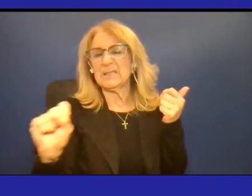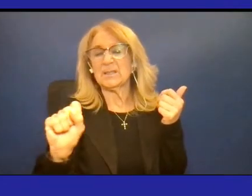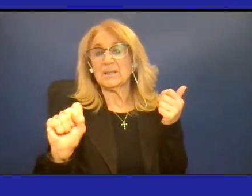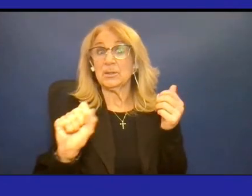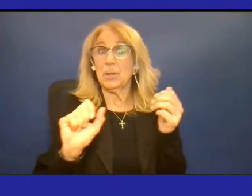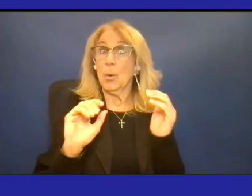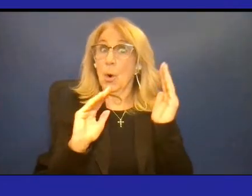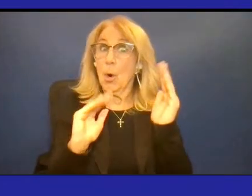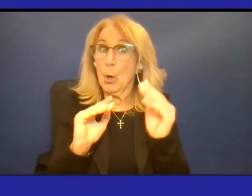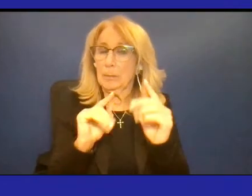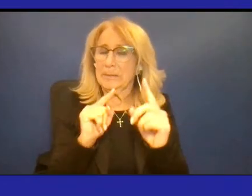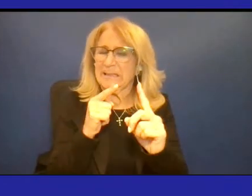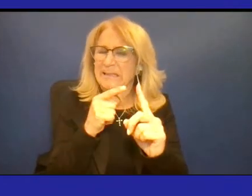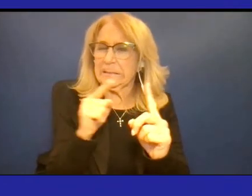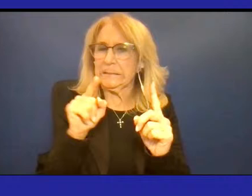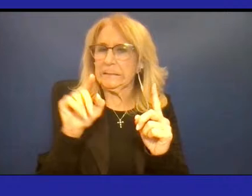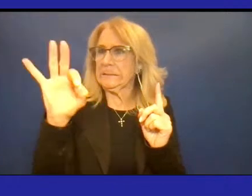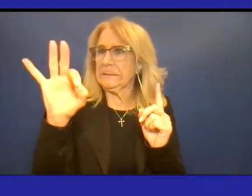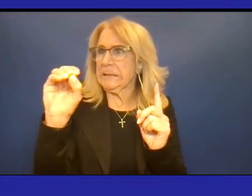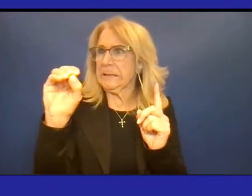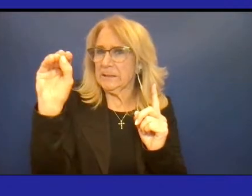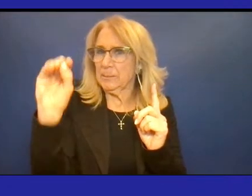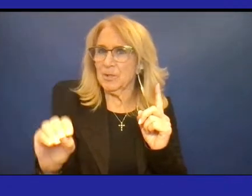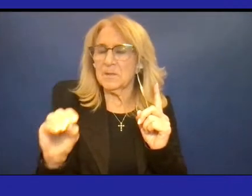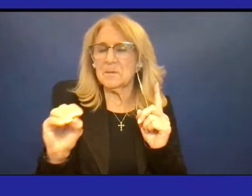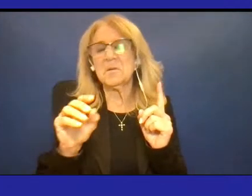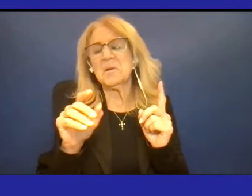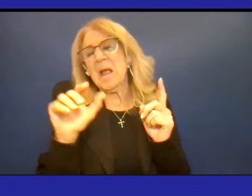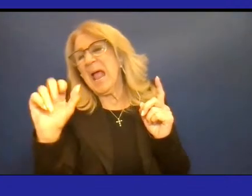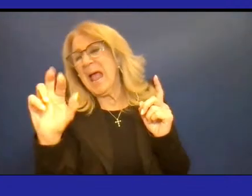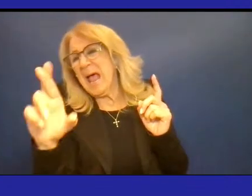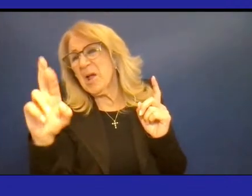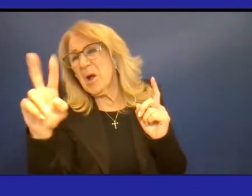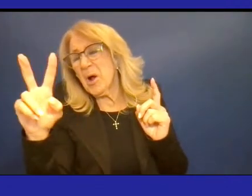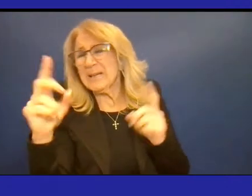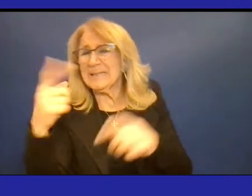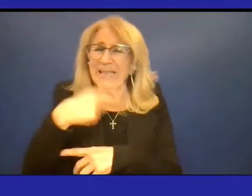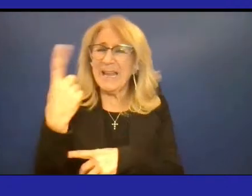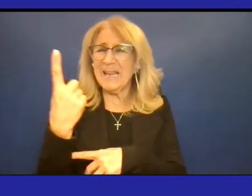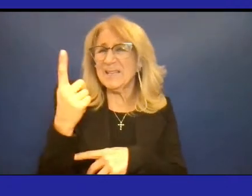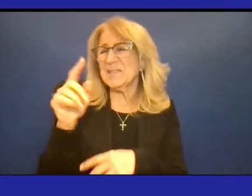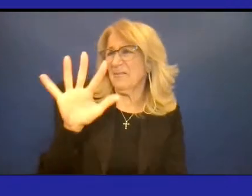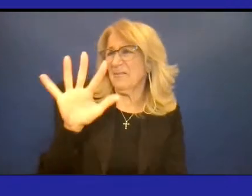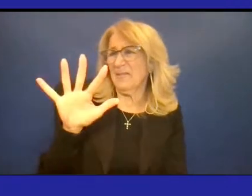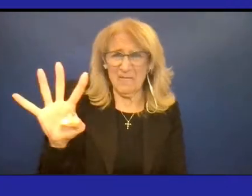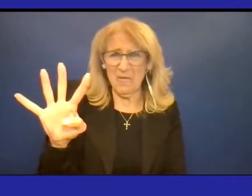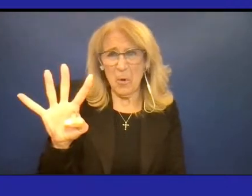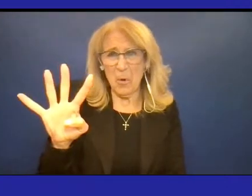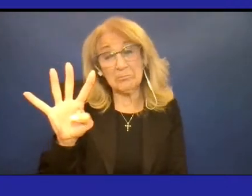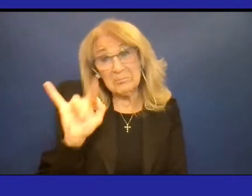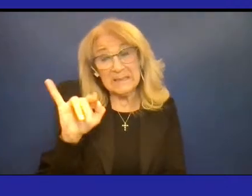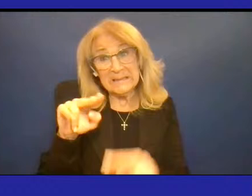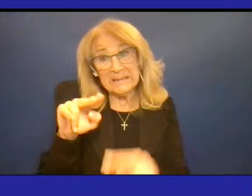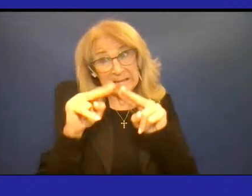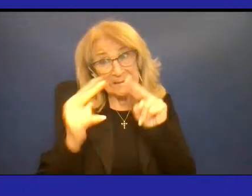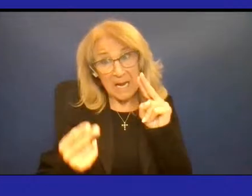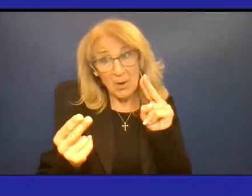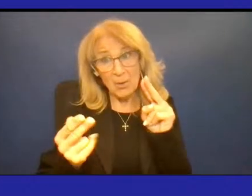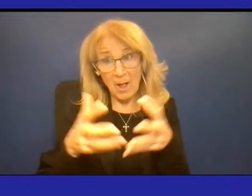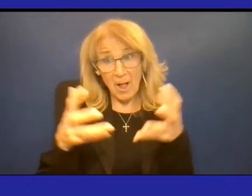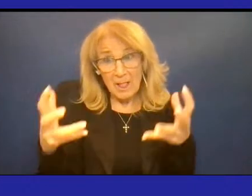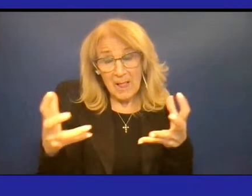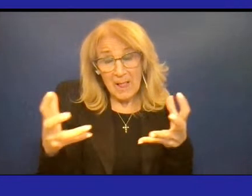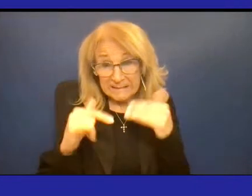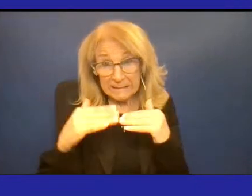90%. In terms of the total AR days, that's at 54, which again is down quite a bit, still above the target of